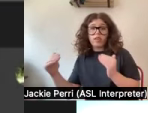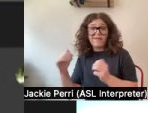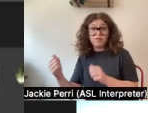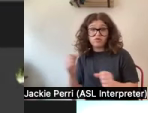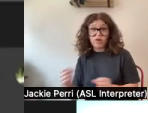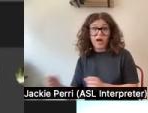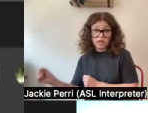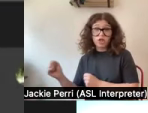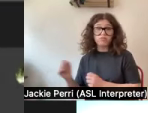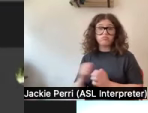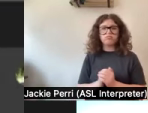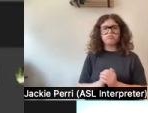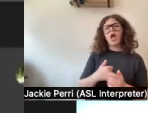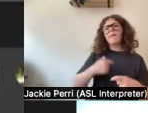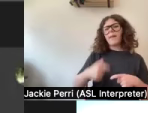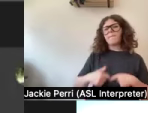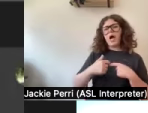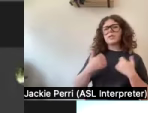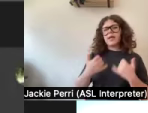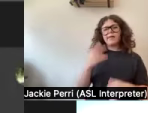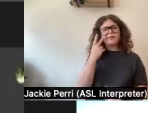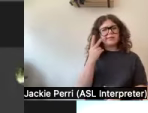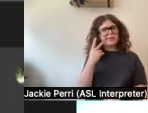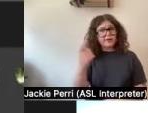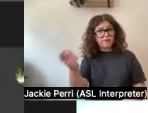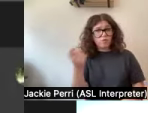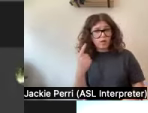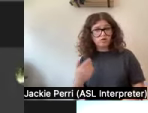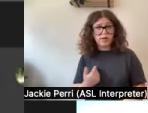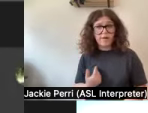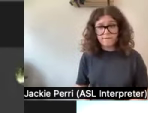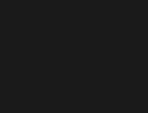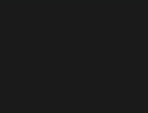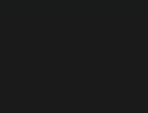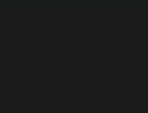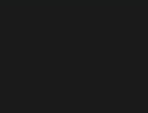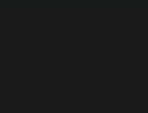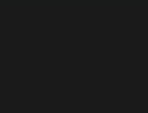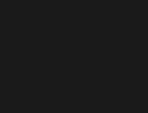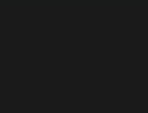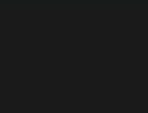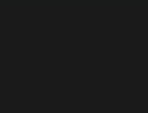if there are questions and open it up to questions and dialogue.